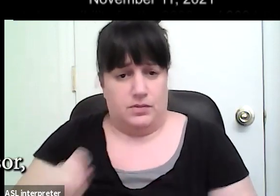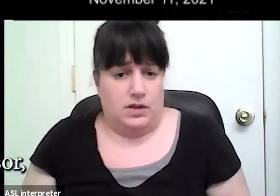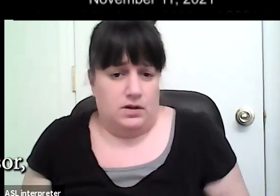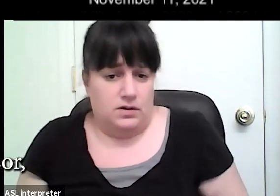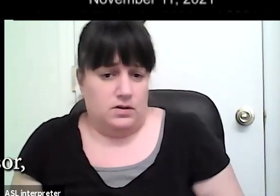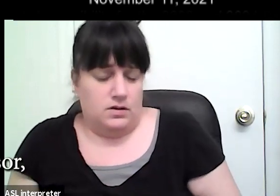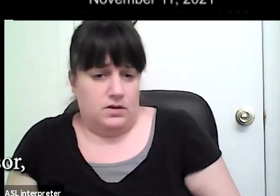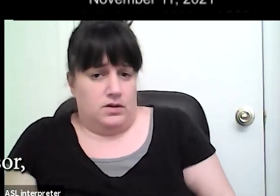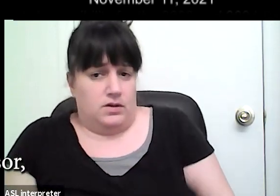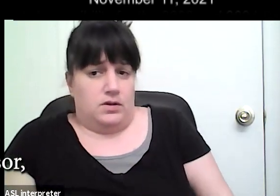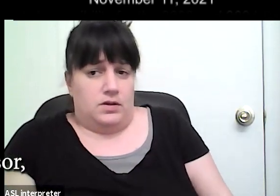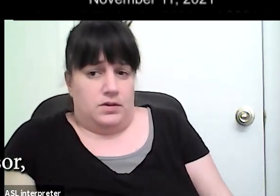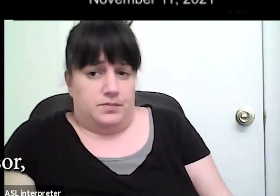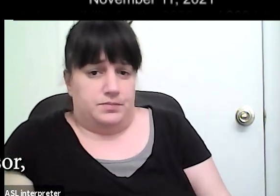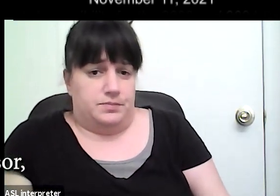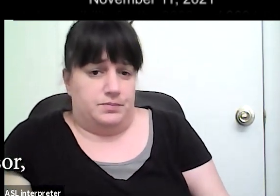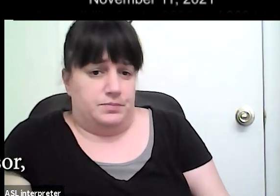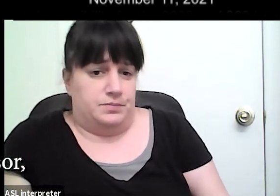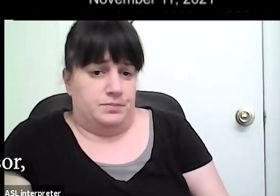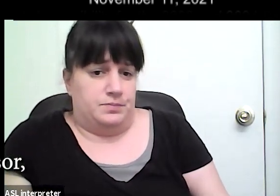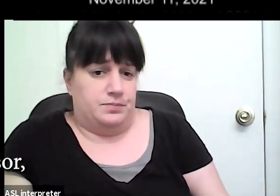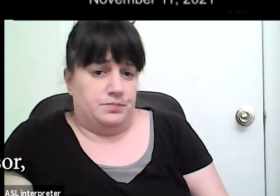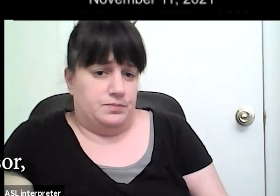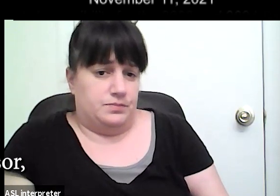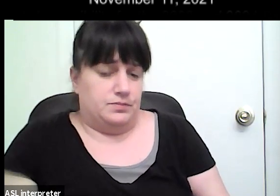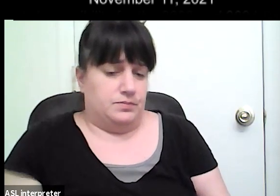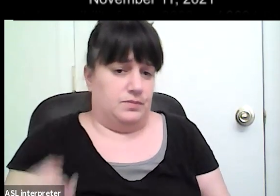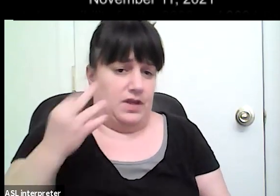So for those of you who see the cursor